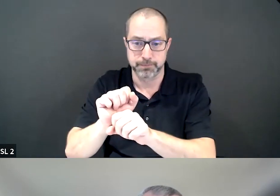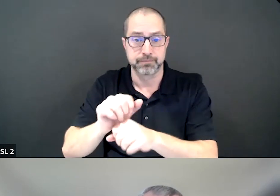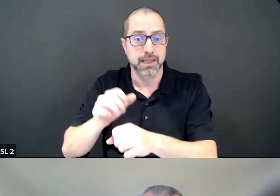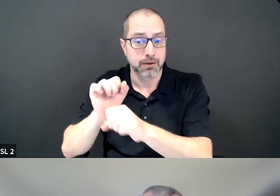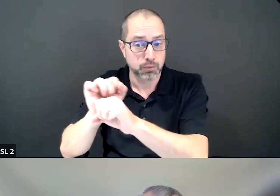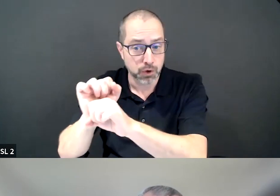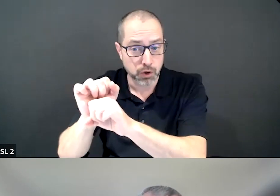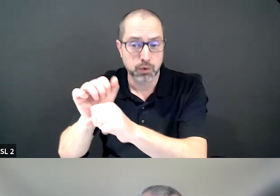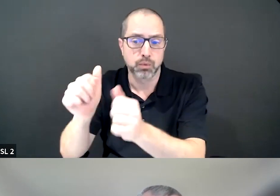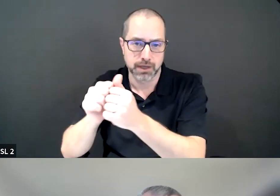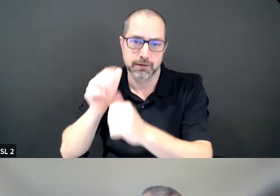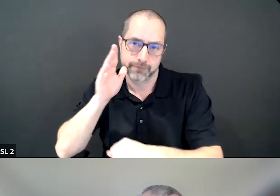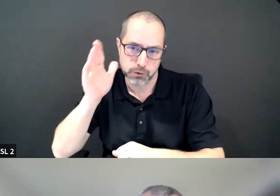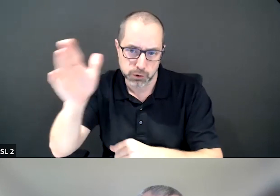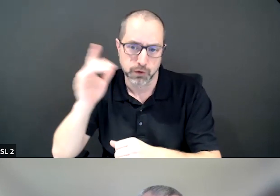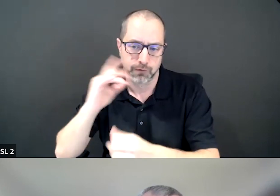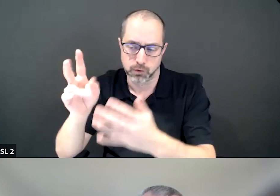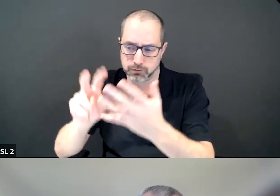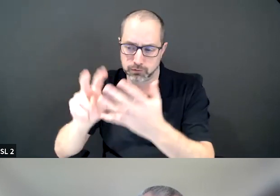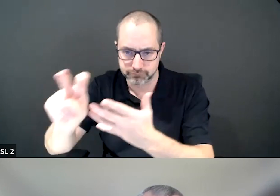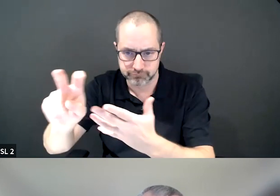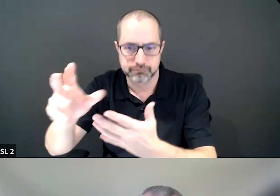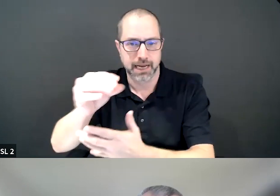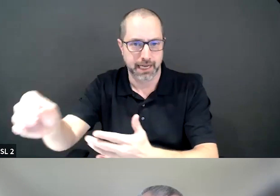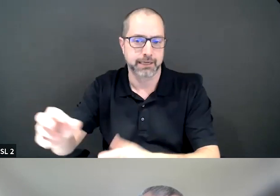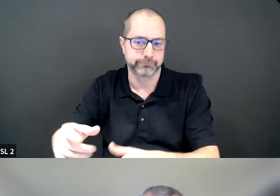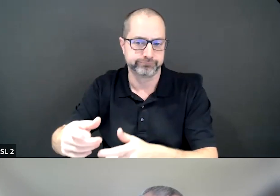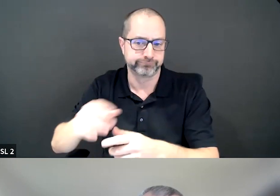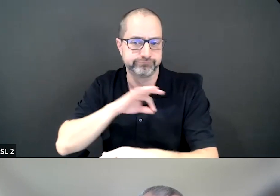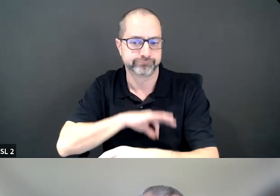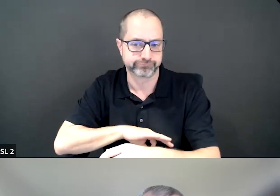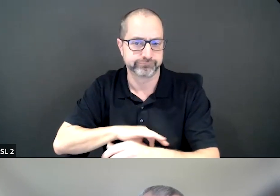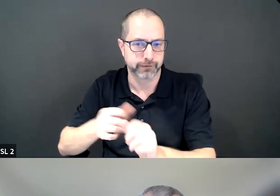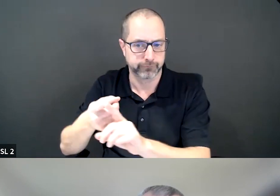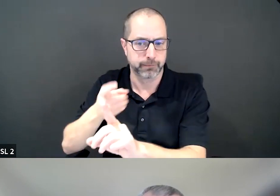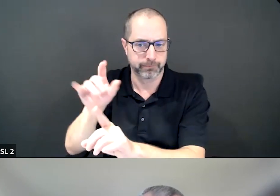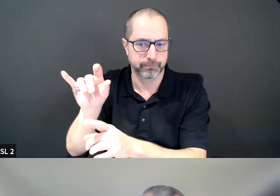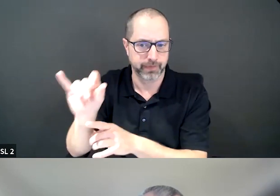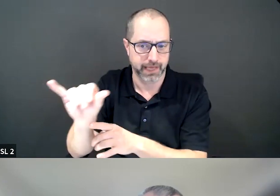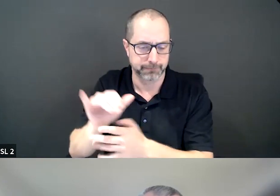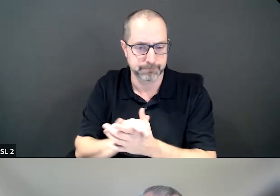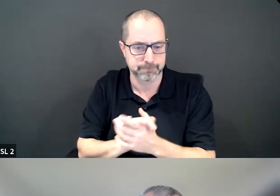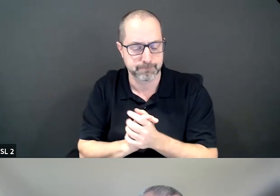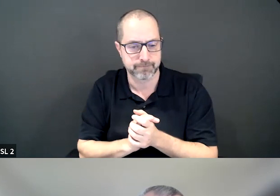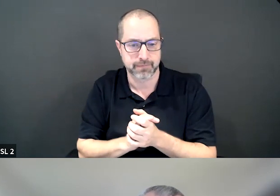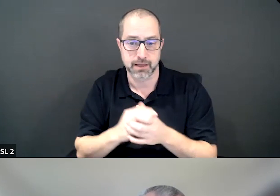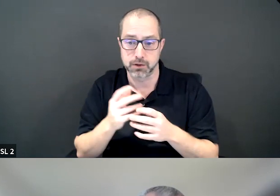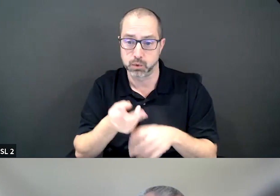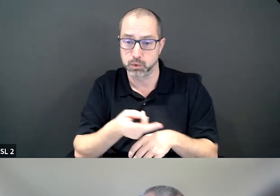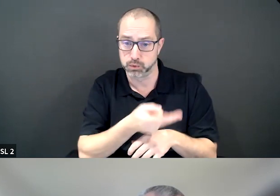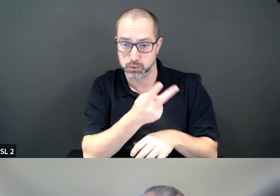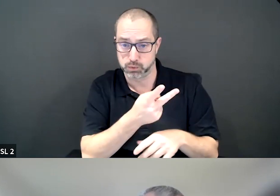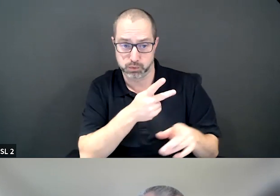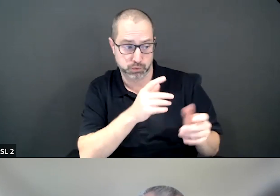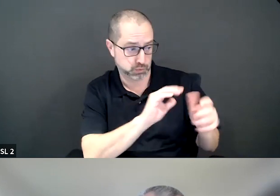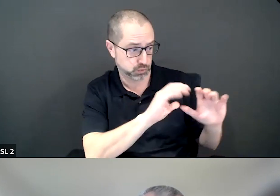has career advancement, and all the rewards that come with that. These two organizations have already